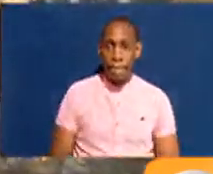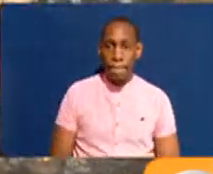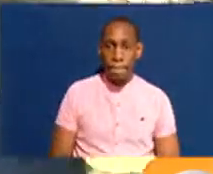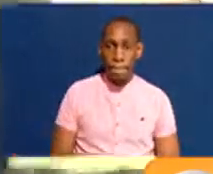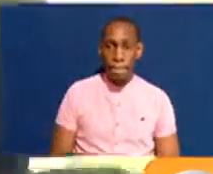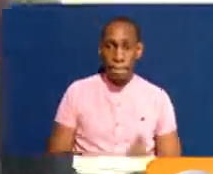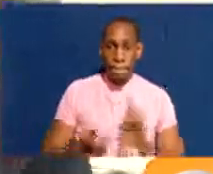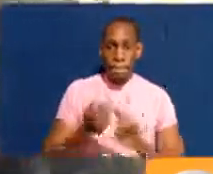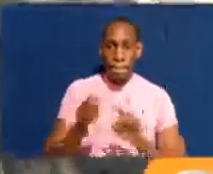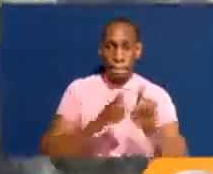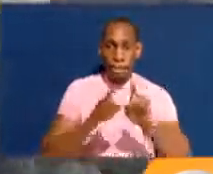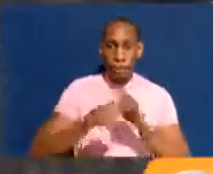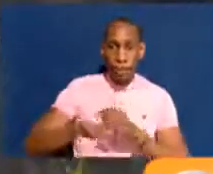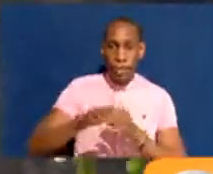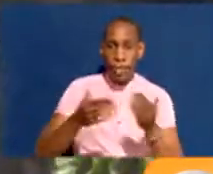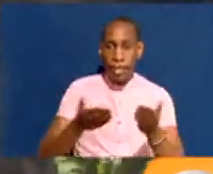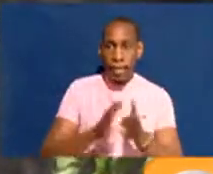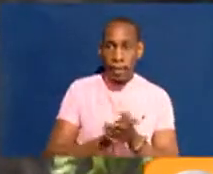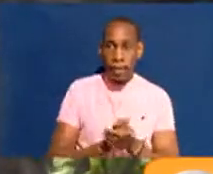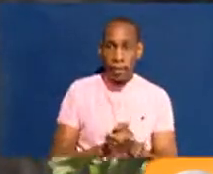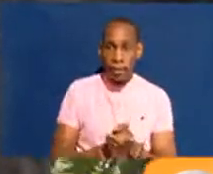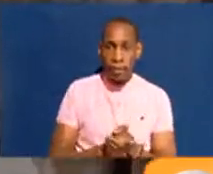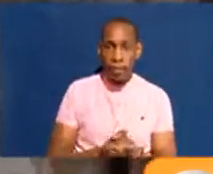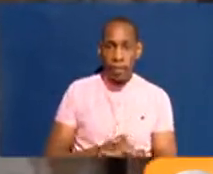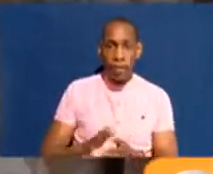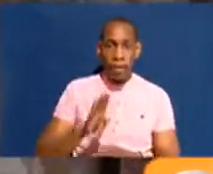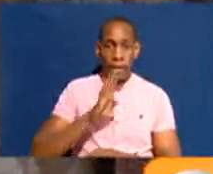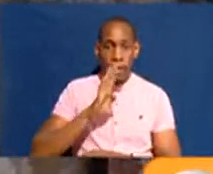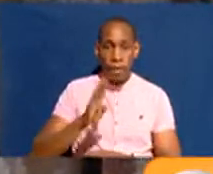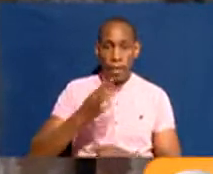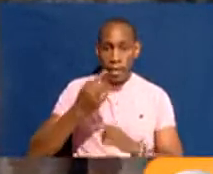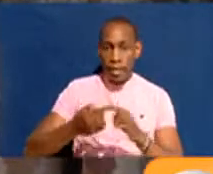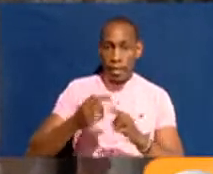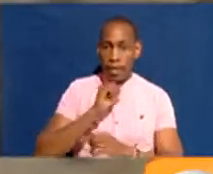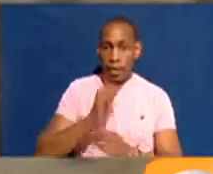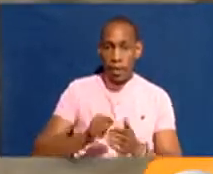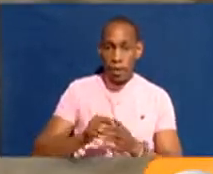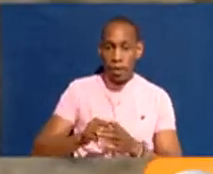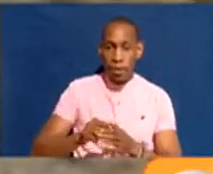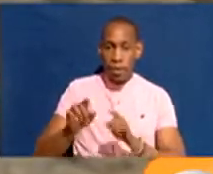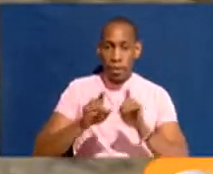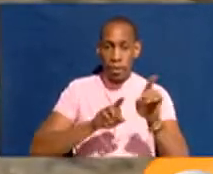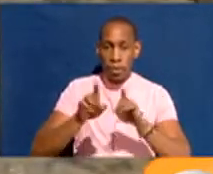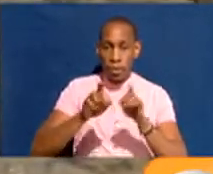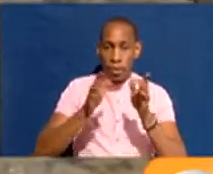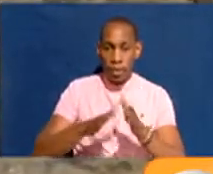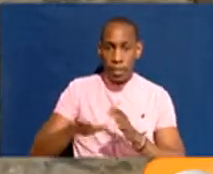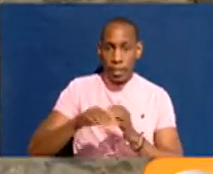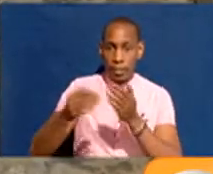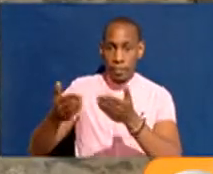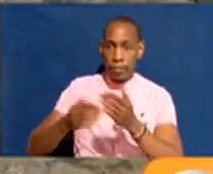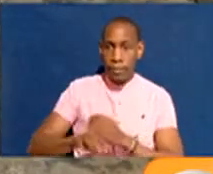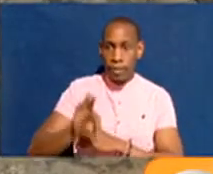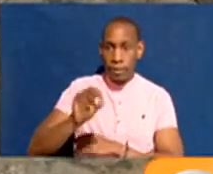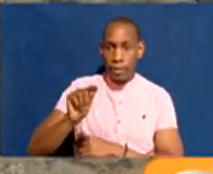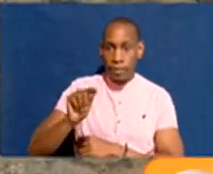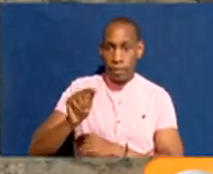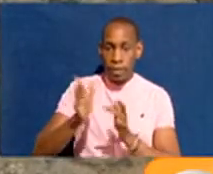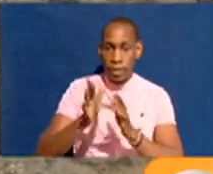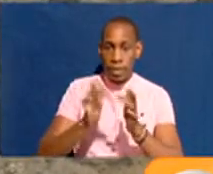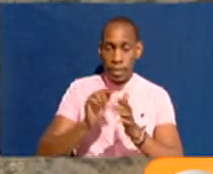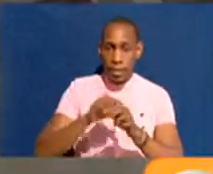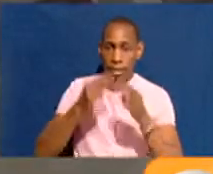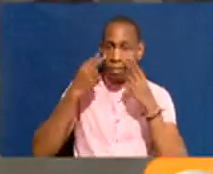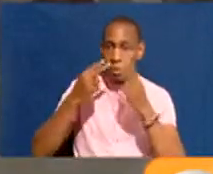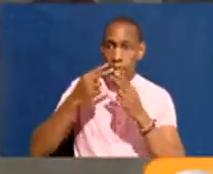Our first destination is the over 400-year-old tourist attraction, Fort Jesus. When viewed from